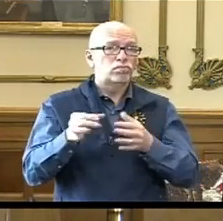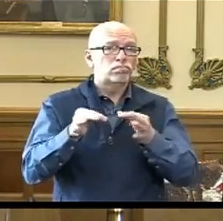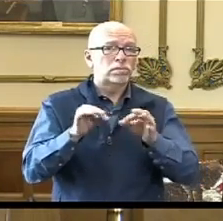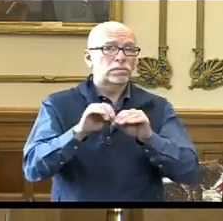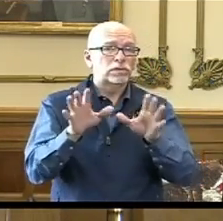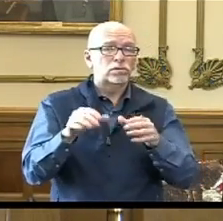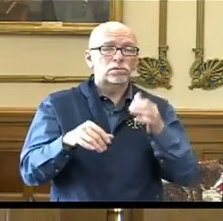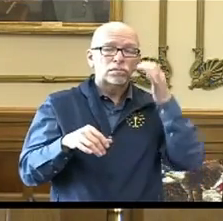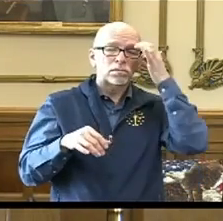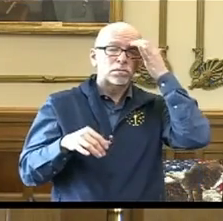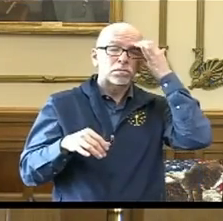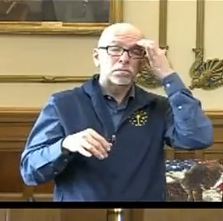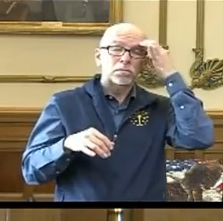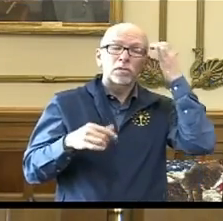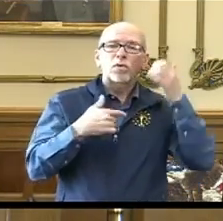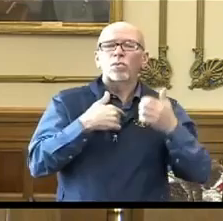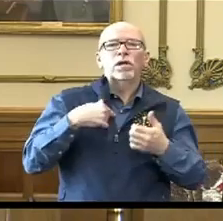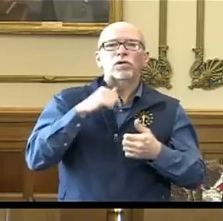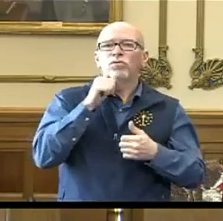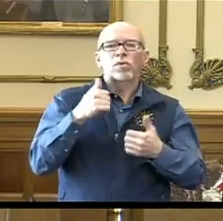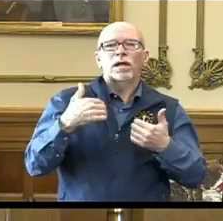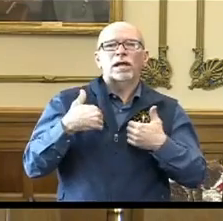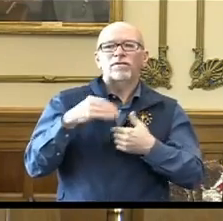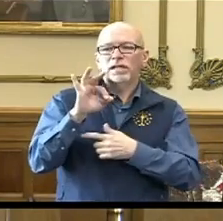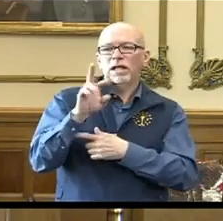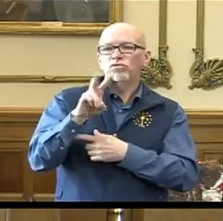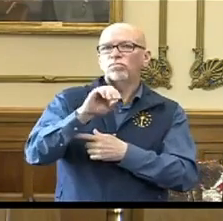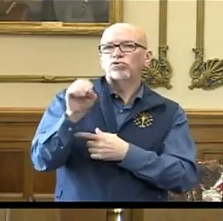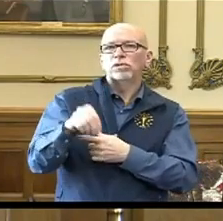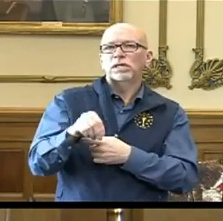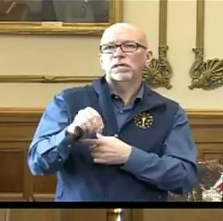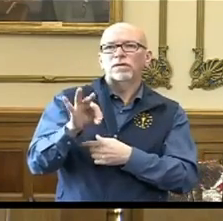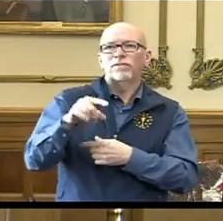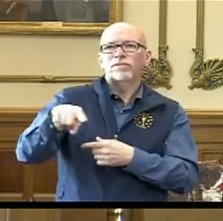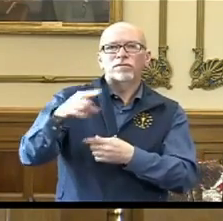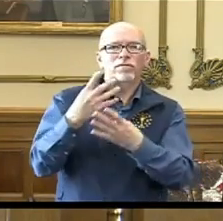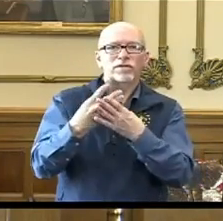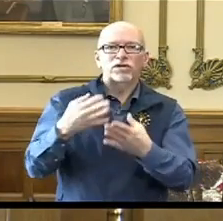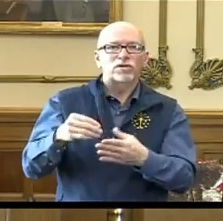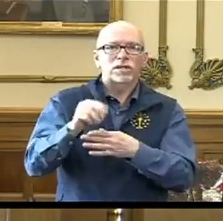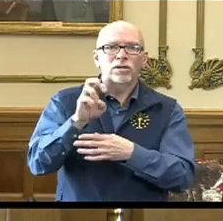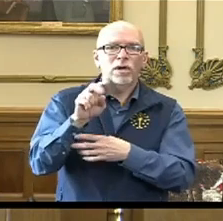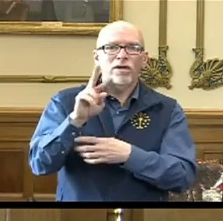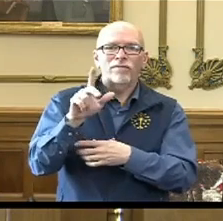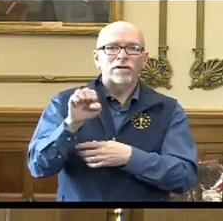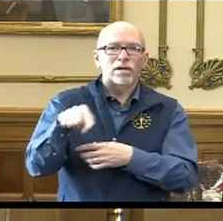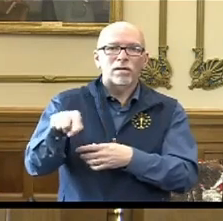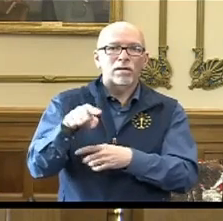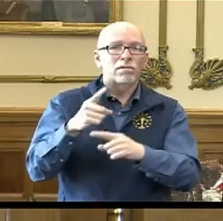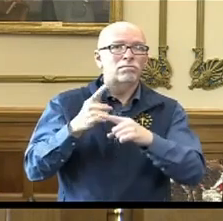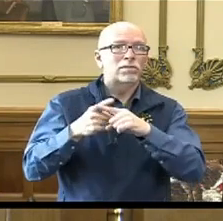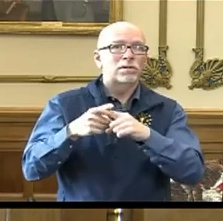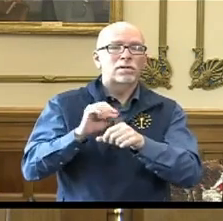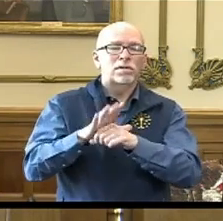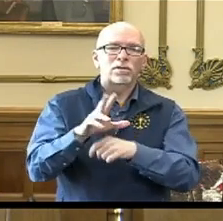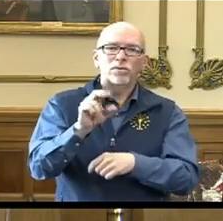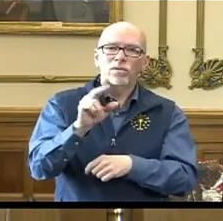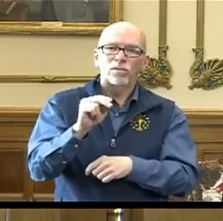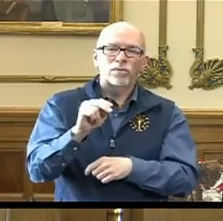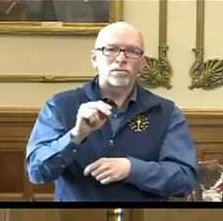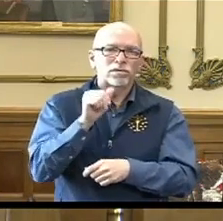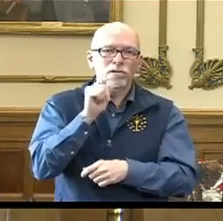up. We do not have 92% of our offenders at Westville Correctional Facility who have tested